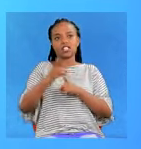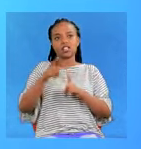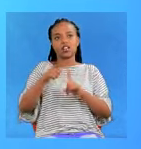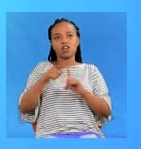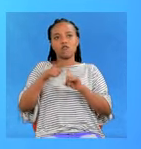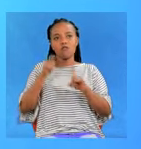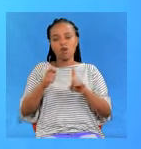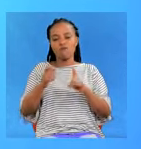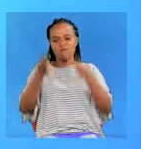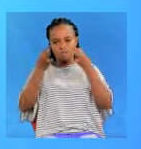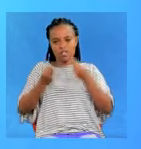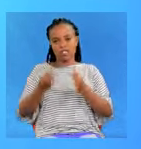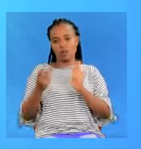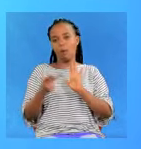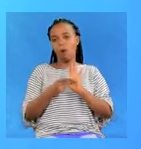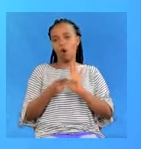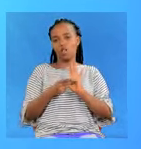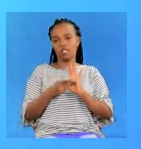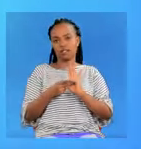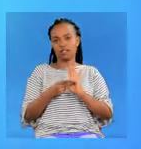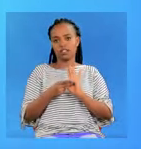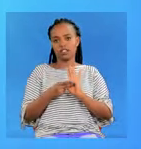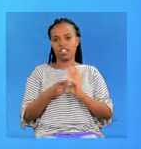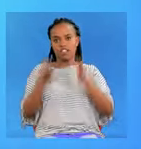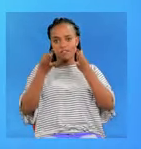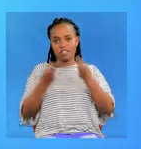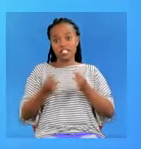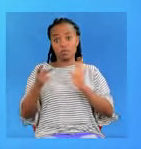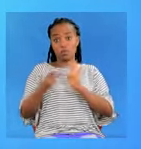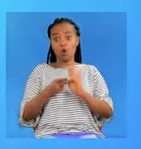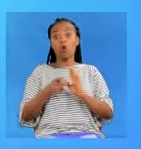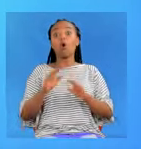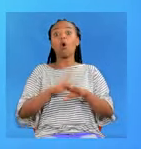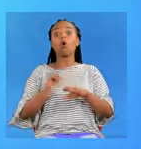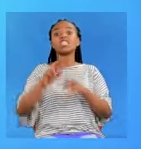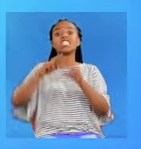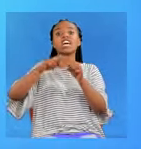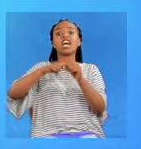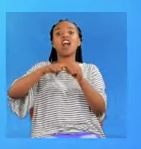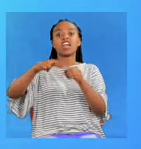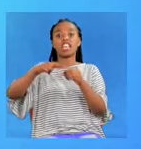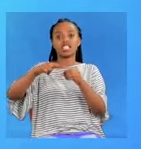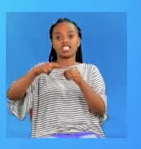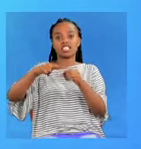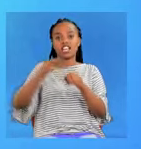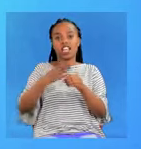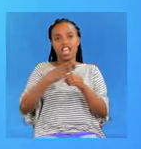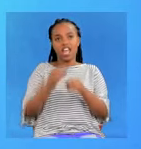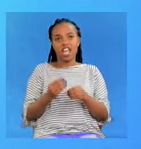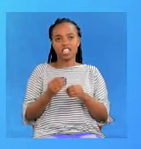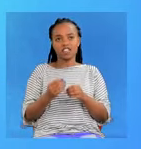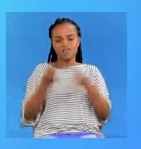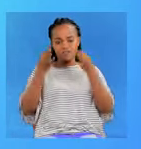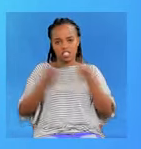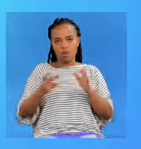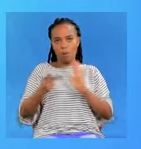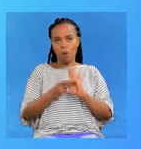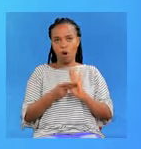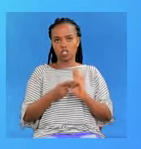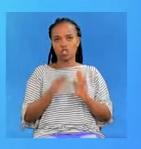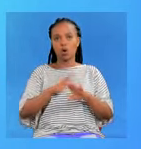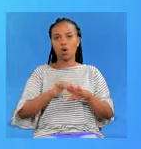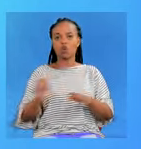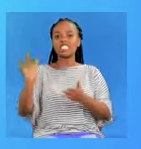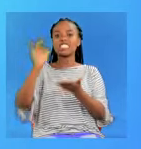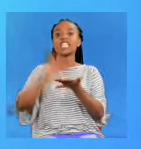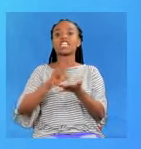point. The fixed distance is called radius of the circle, and the fixed point is called the